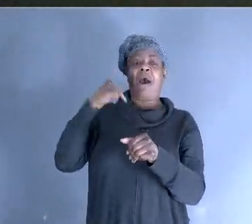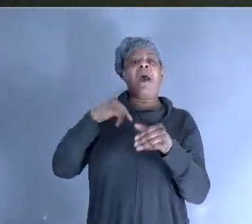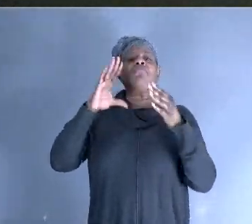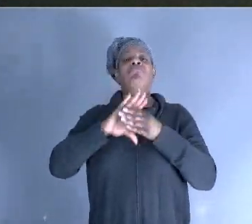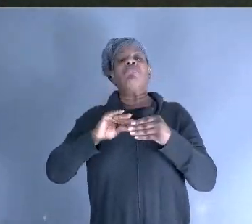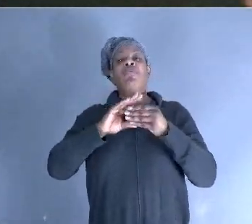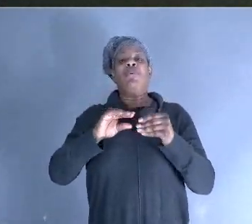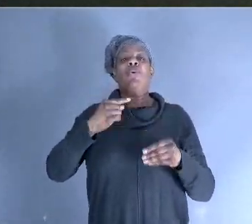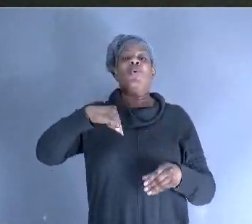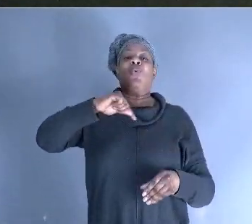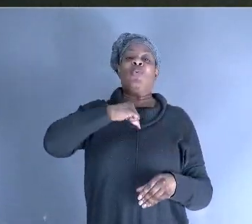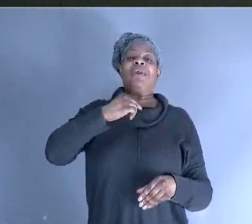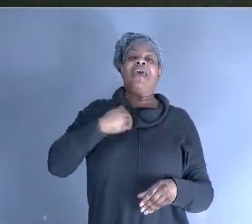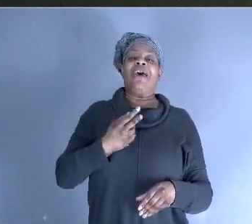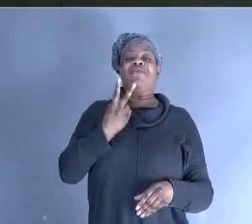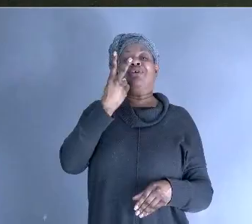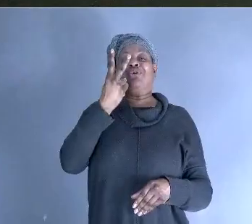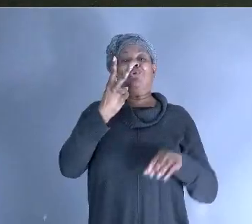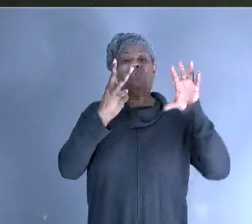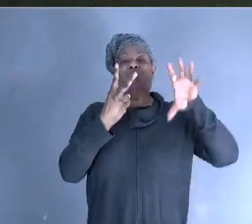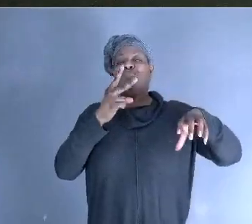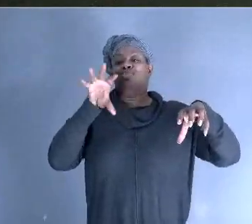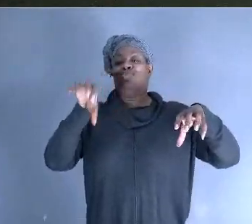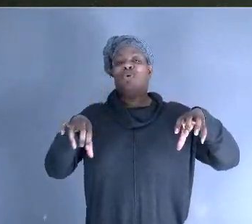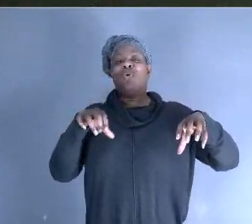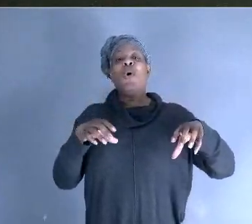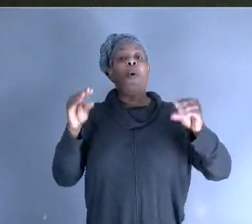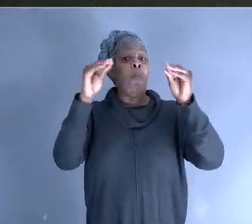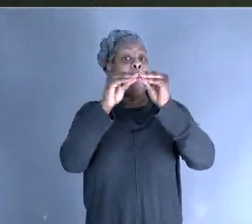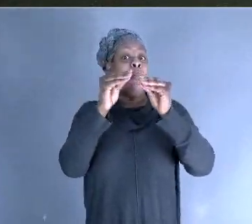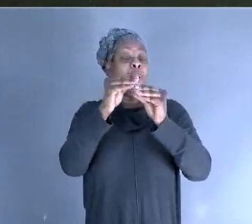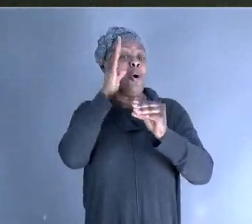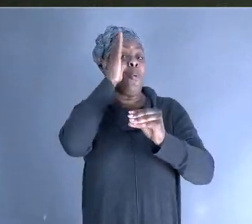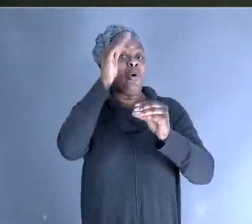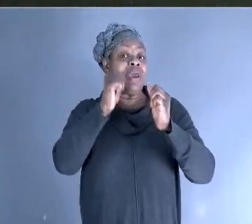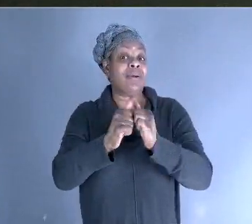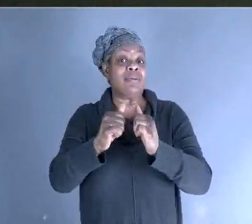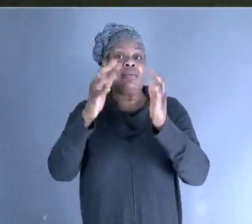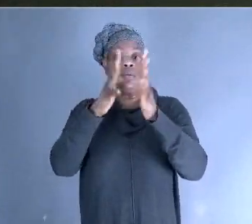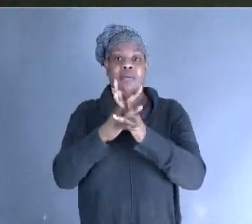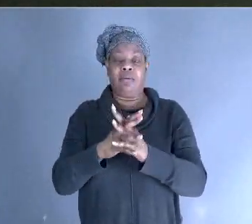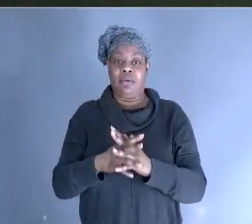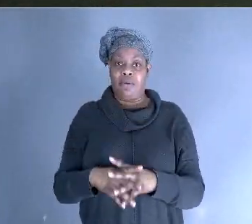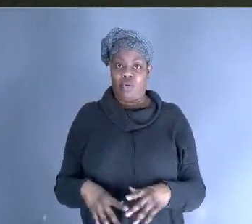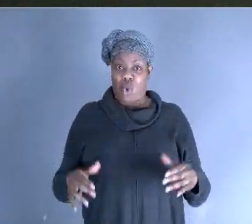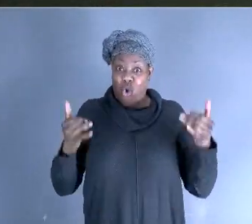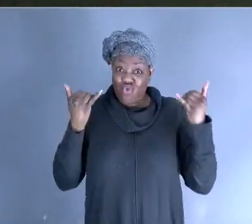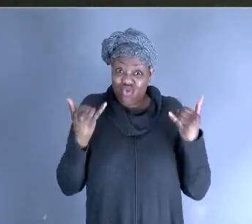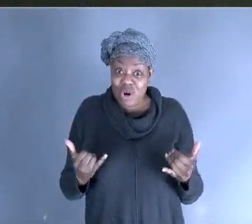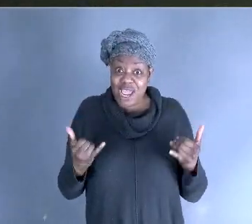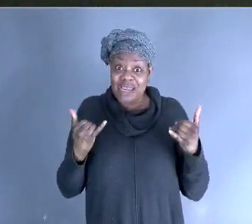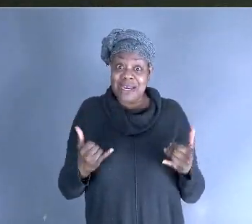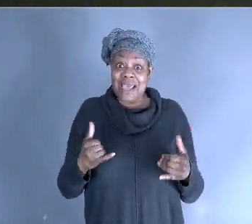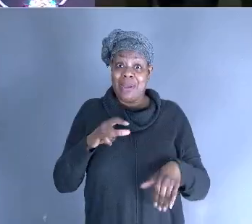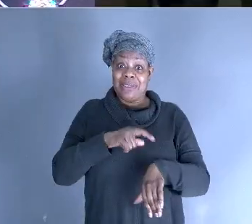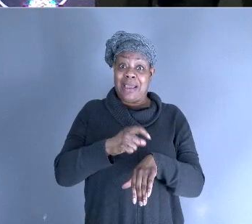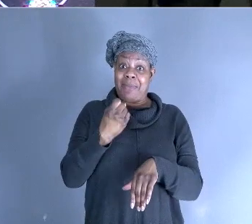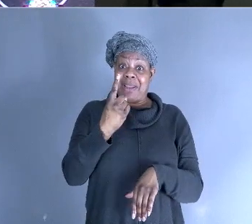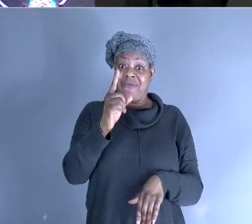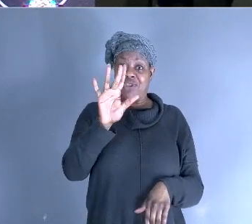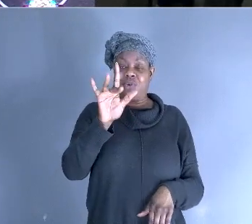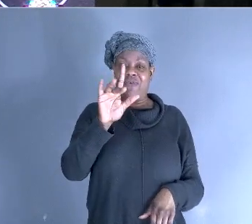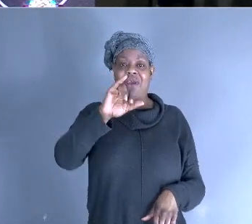over again well look what God has done right now Jubilee Worcester is having service right now as we speak